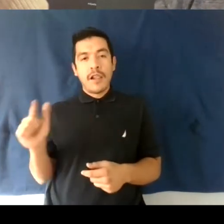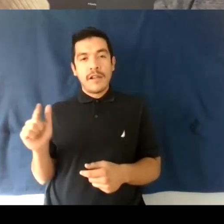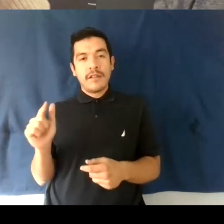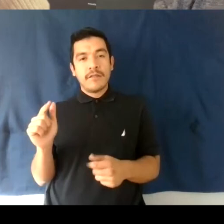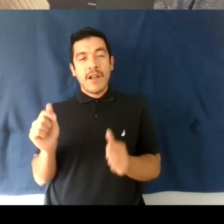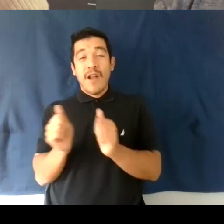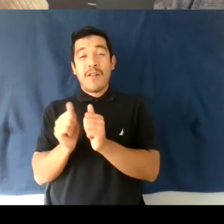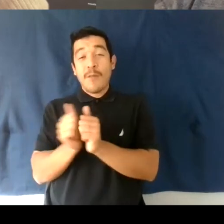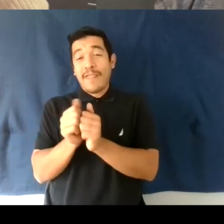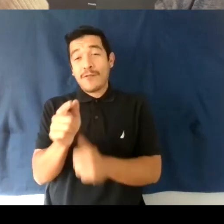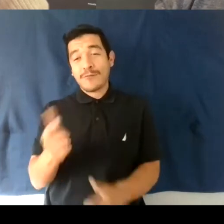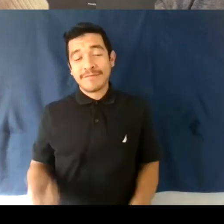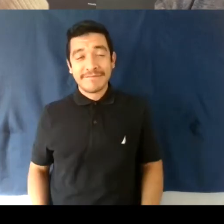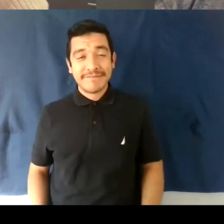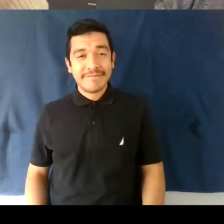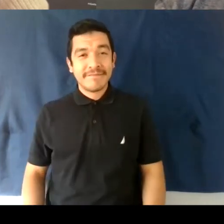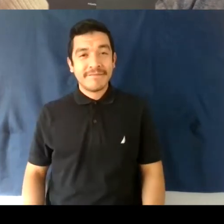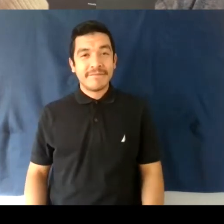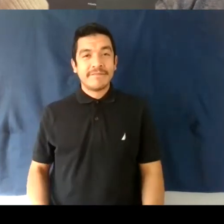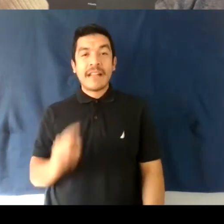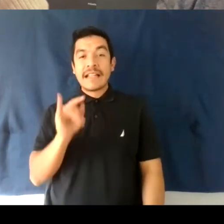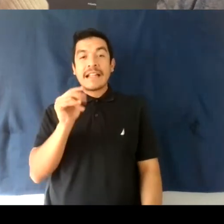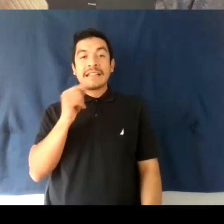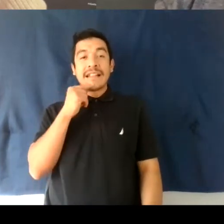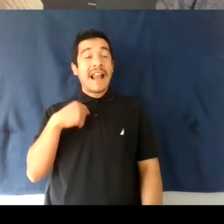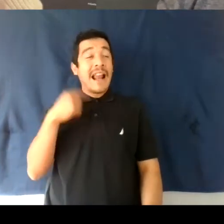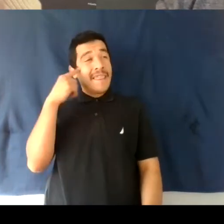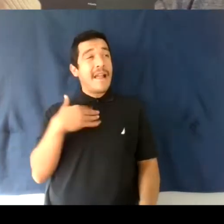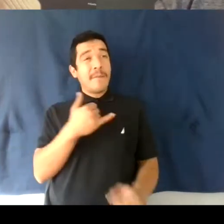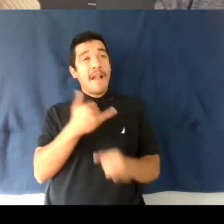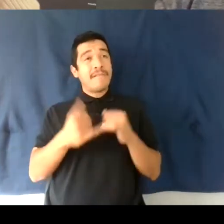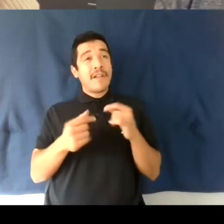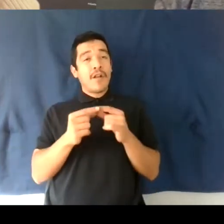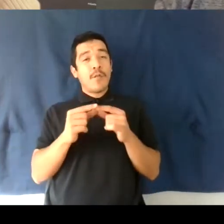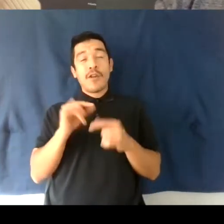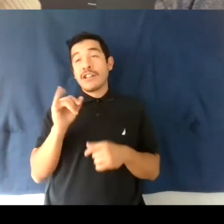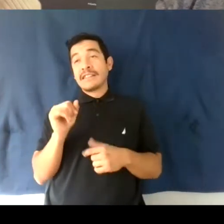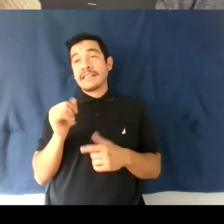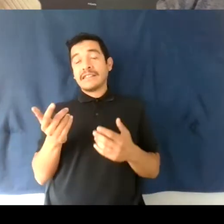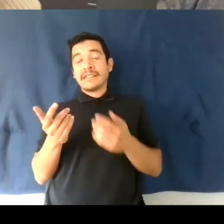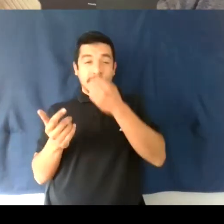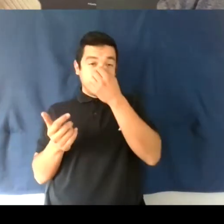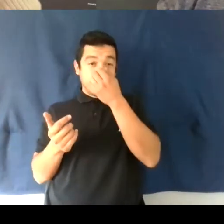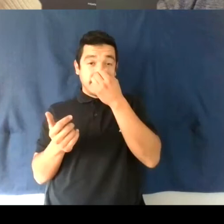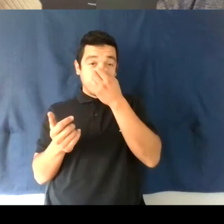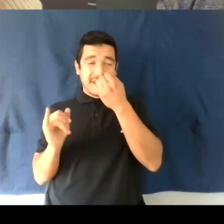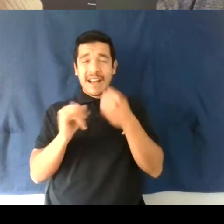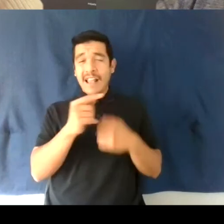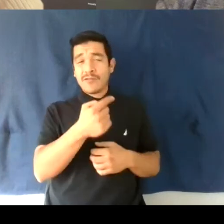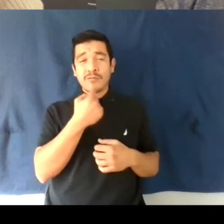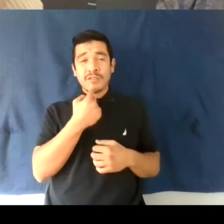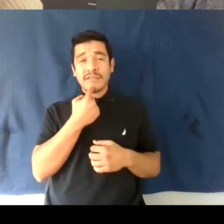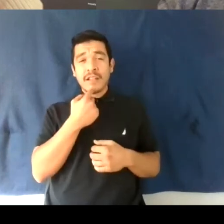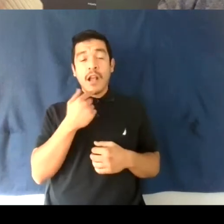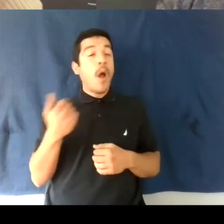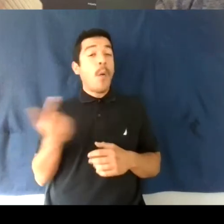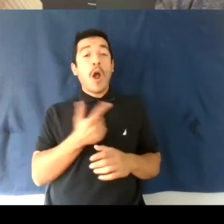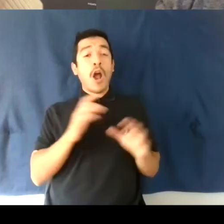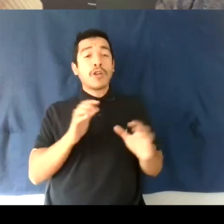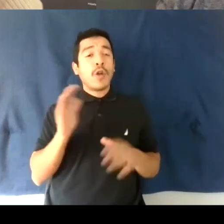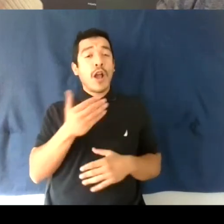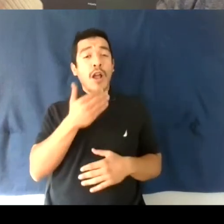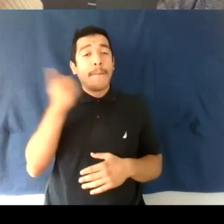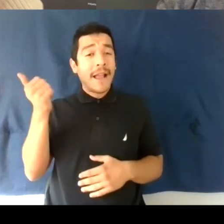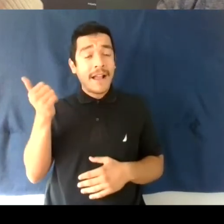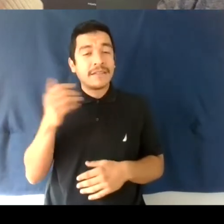with you. Yes. And I think my final words is, you said we're all doing our best. And